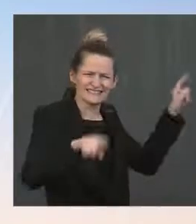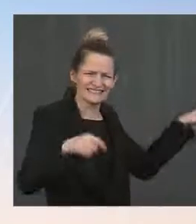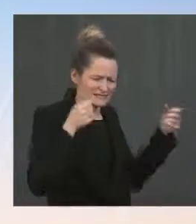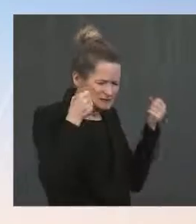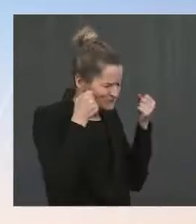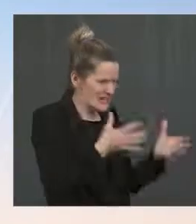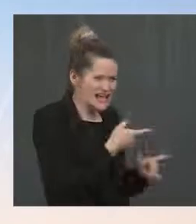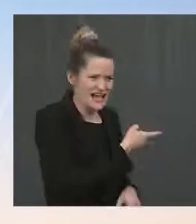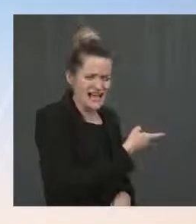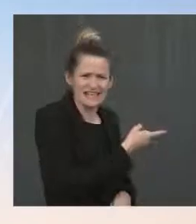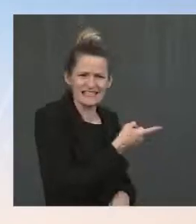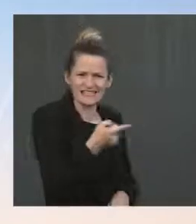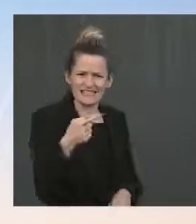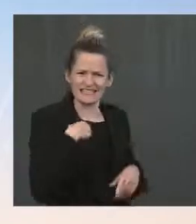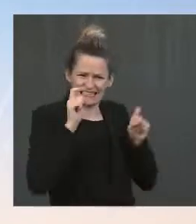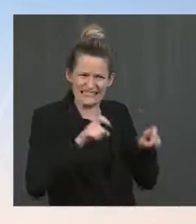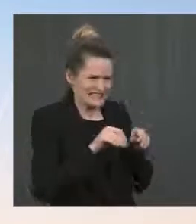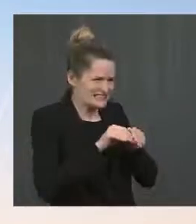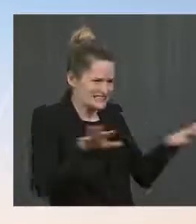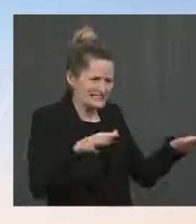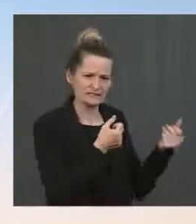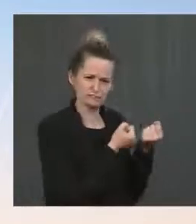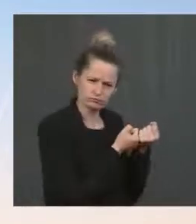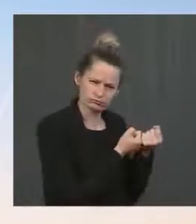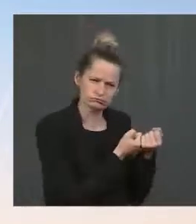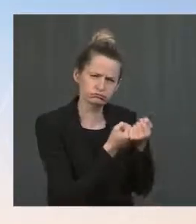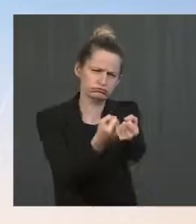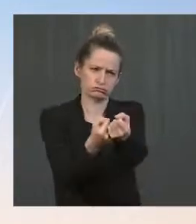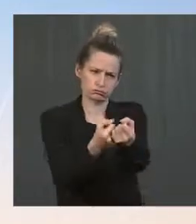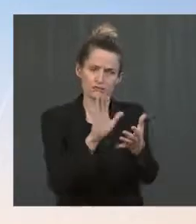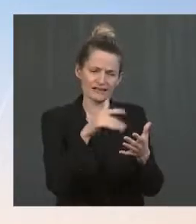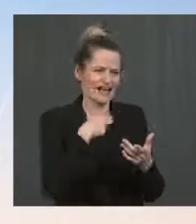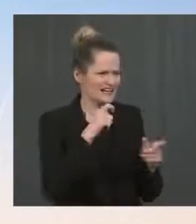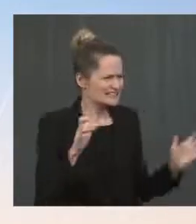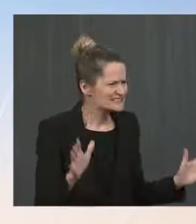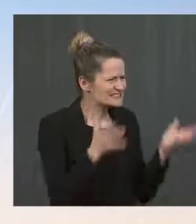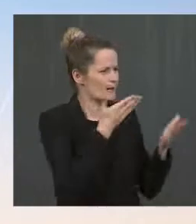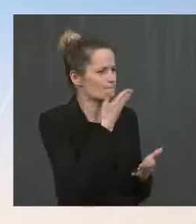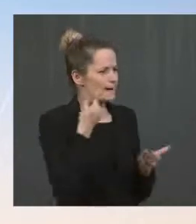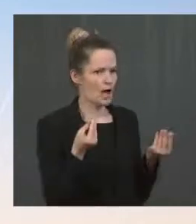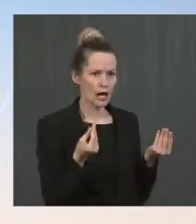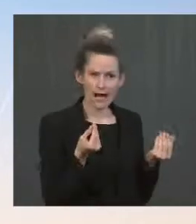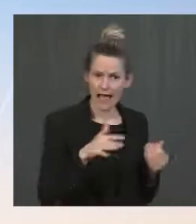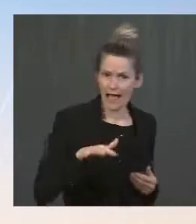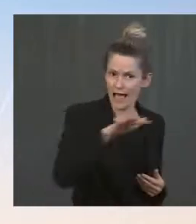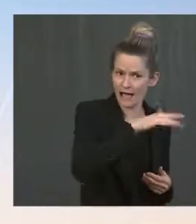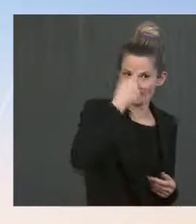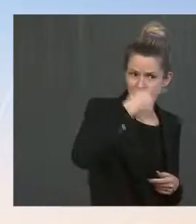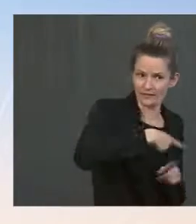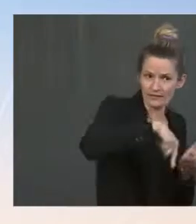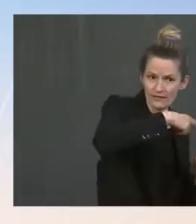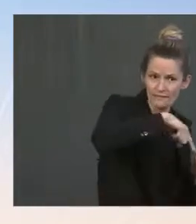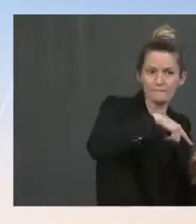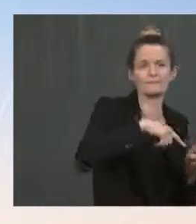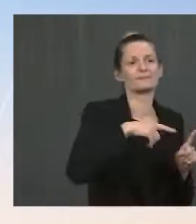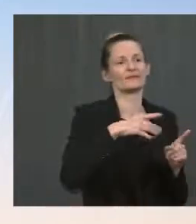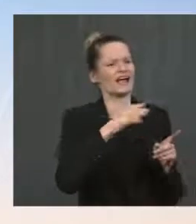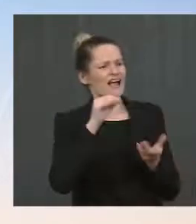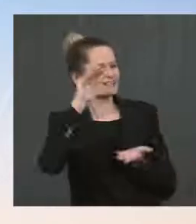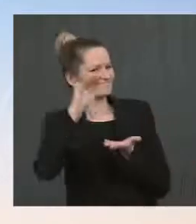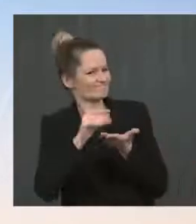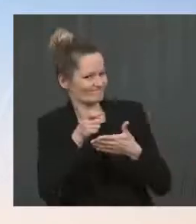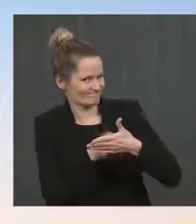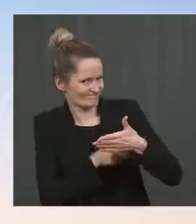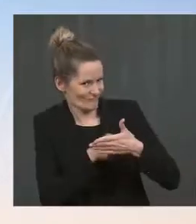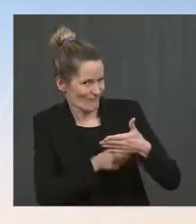ways to increase market, increase land access, make it easier, obviously, on the debt side, and that's going on.